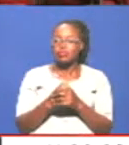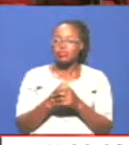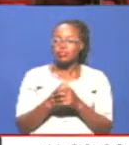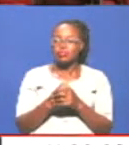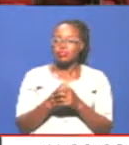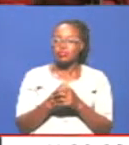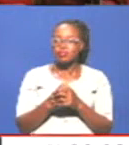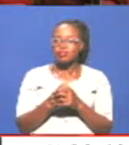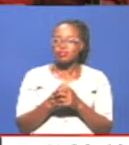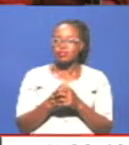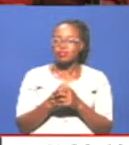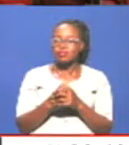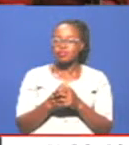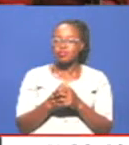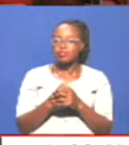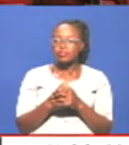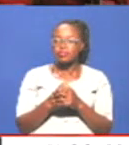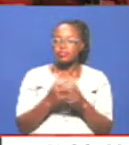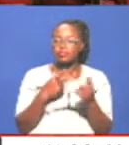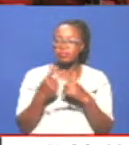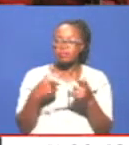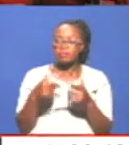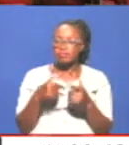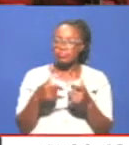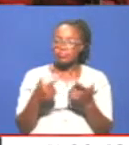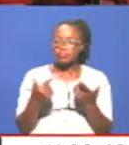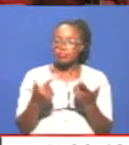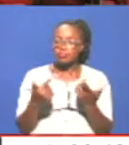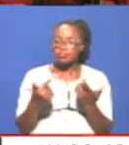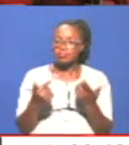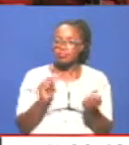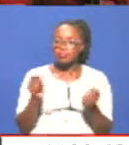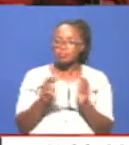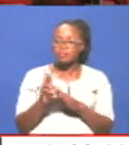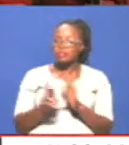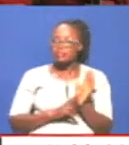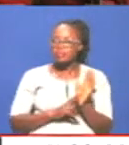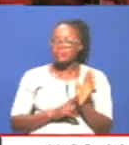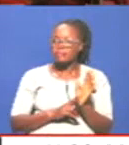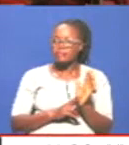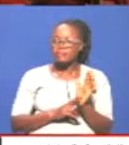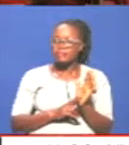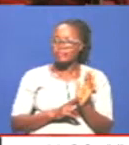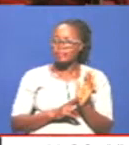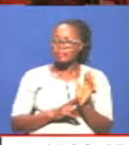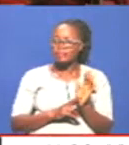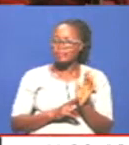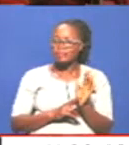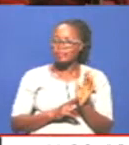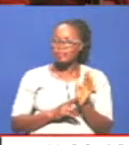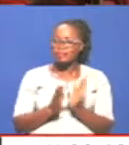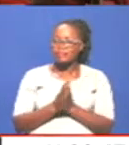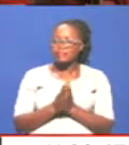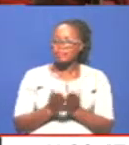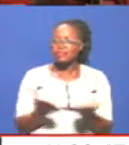know who's got the white pieces. So you could tell us, and I'm going to change the rules here. Don't be afraid of the president. Because we are in studio,